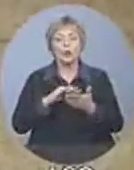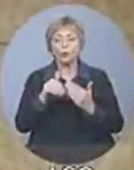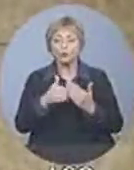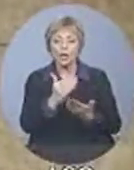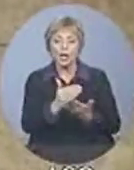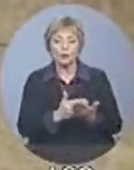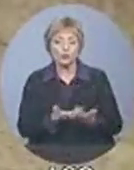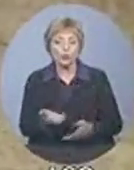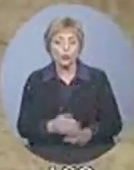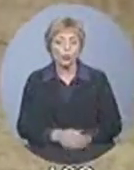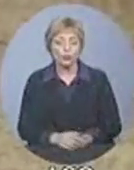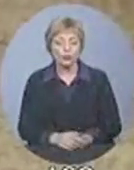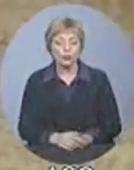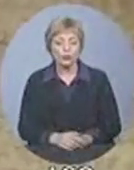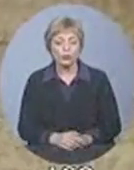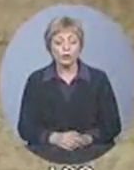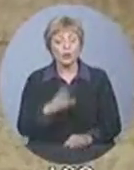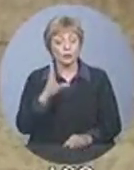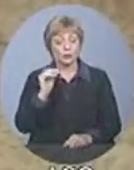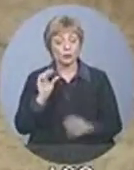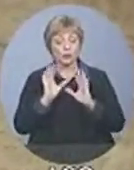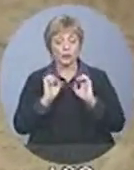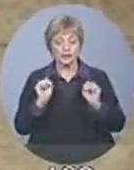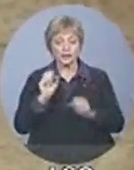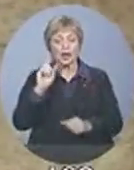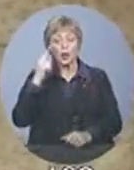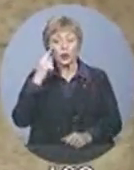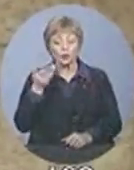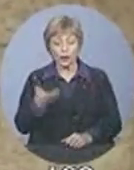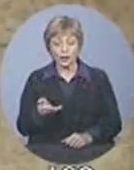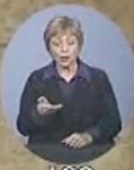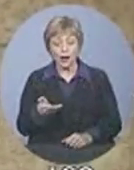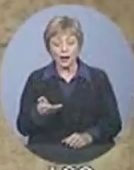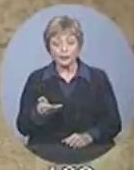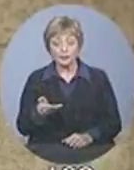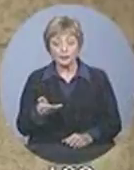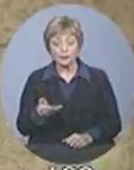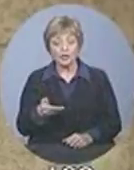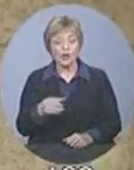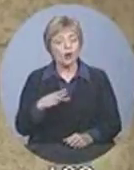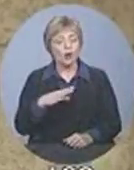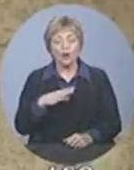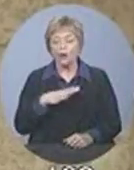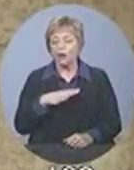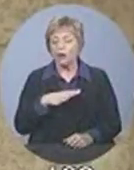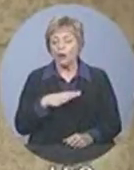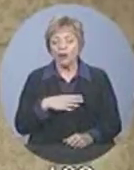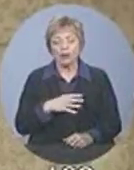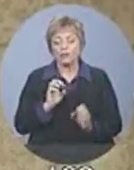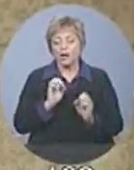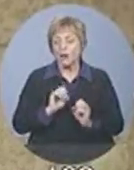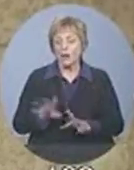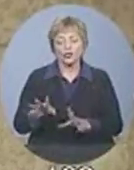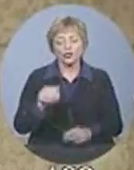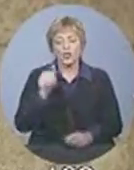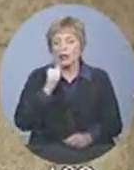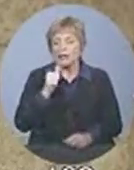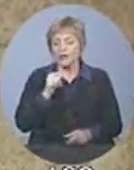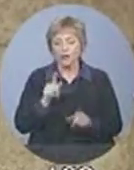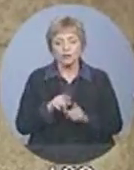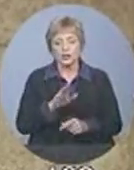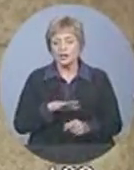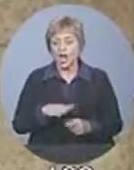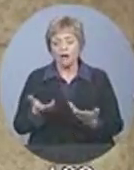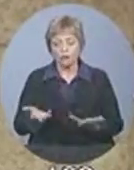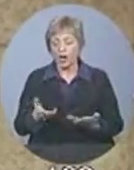Mr. Speaker, the government has consistently left women and children off its priority list. The 2009 budget was an affront to